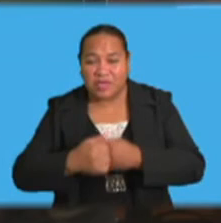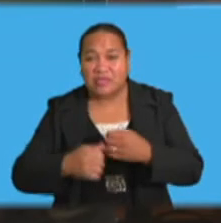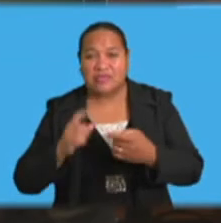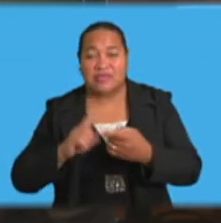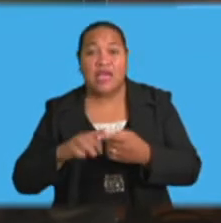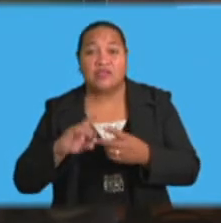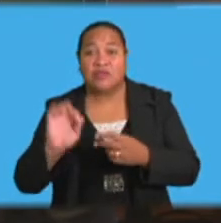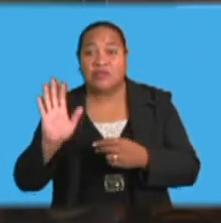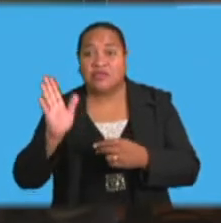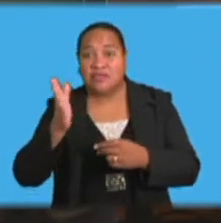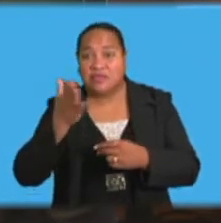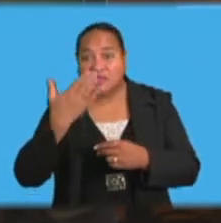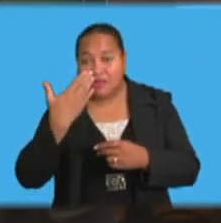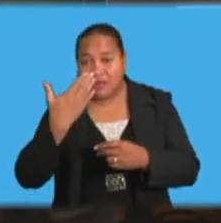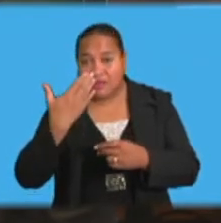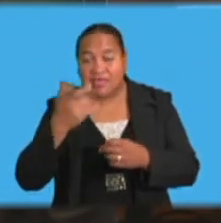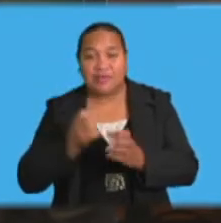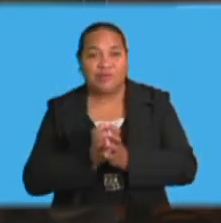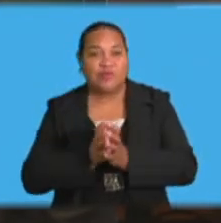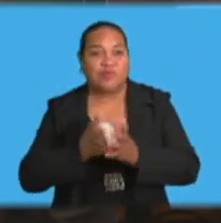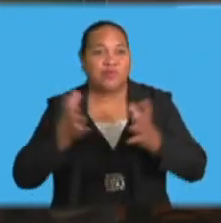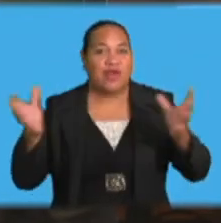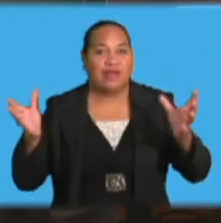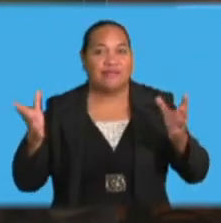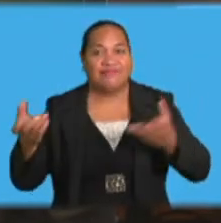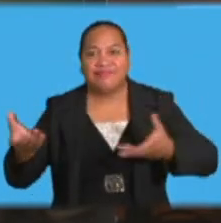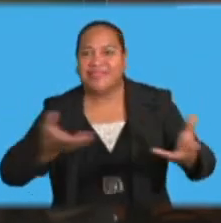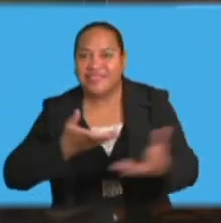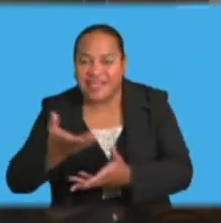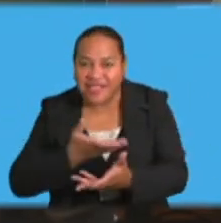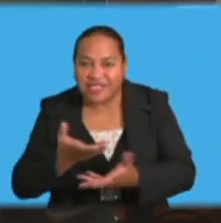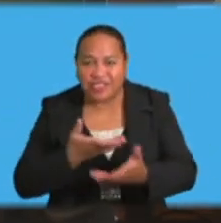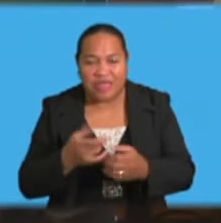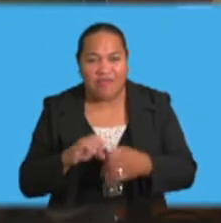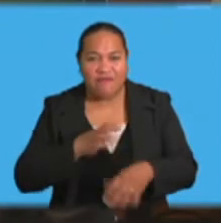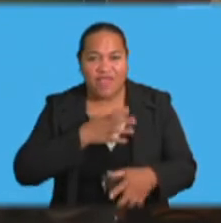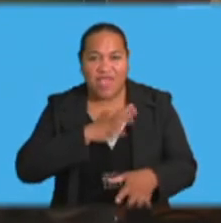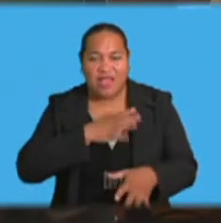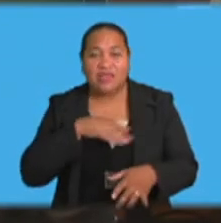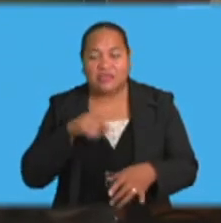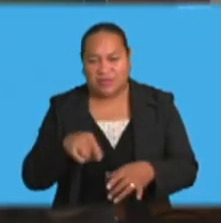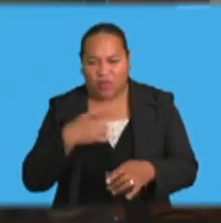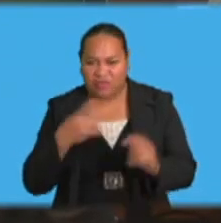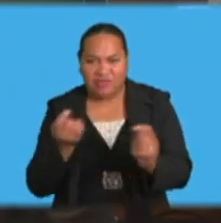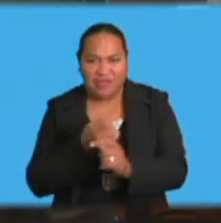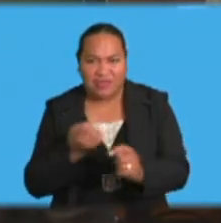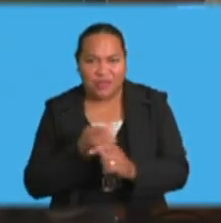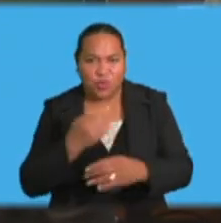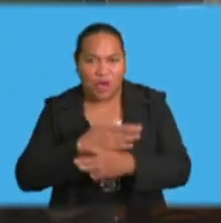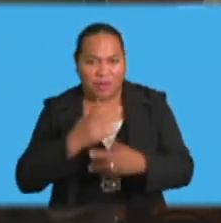as a result, there have been wide discussion on fears about the transformation of the workplace and the effect